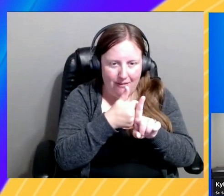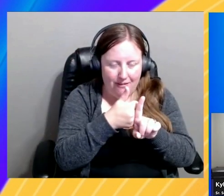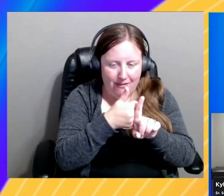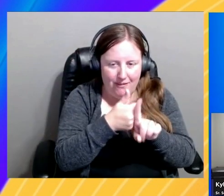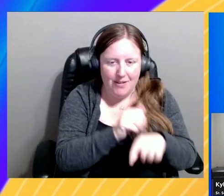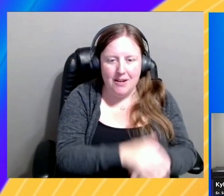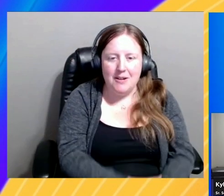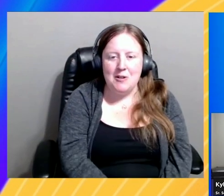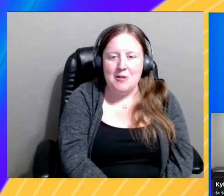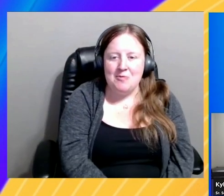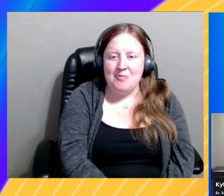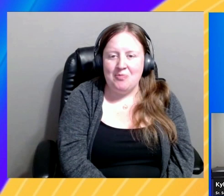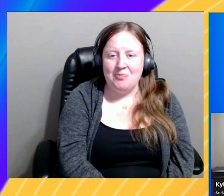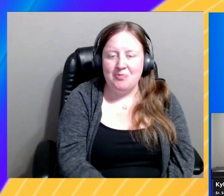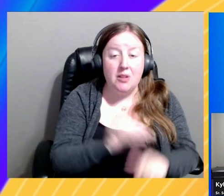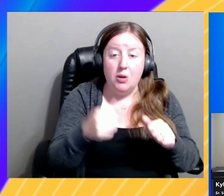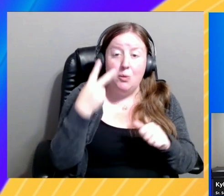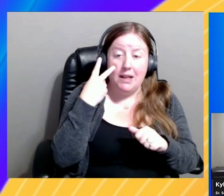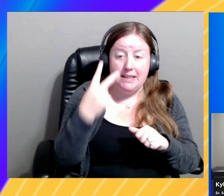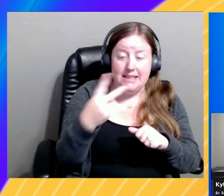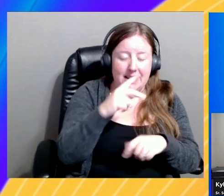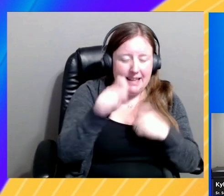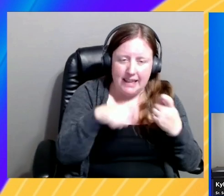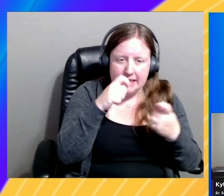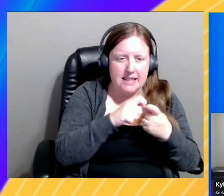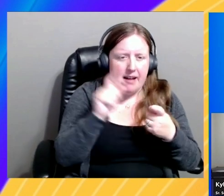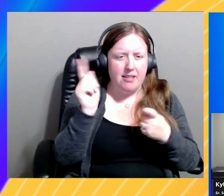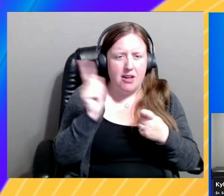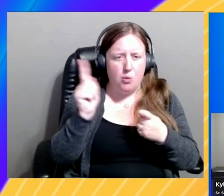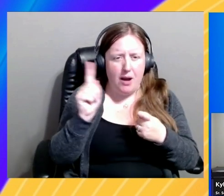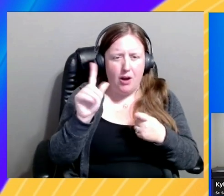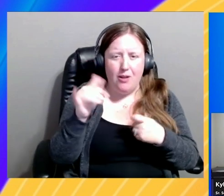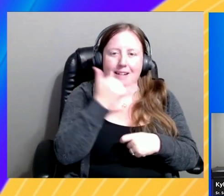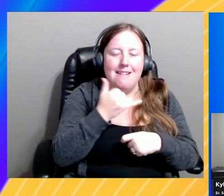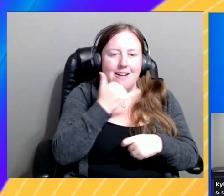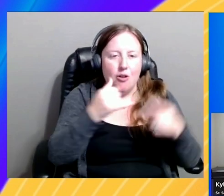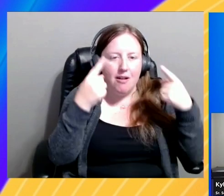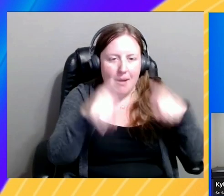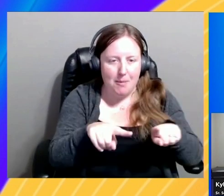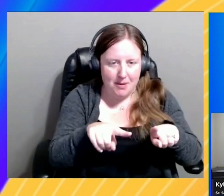and we can see exactly where this error occurred, right? So